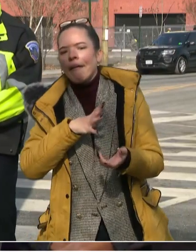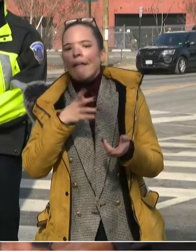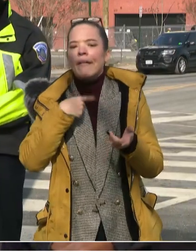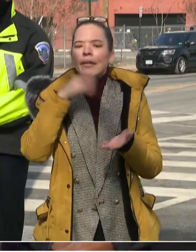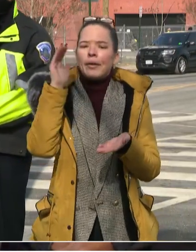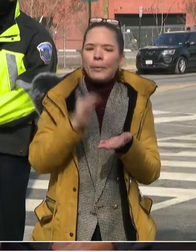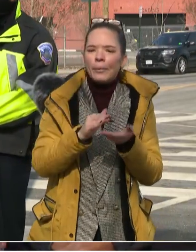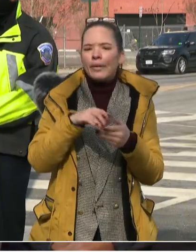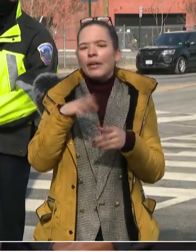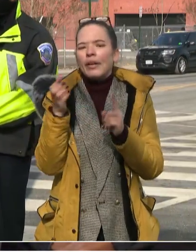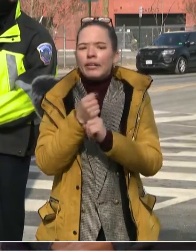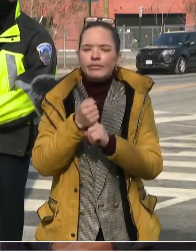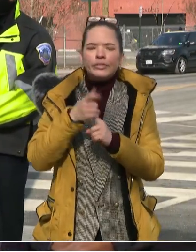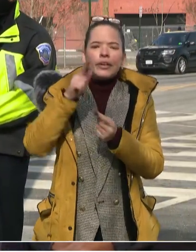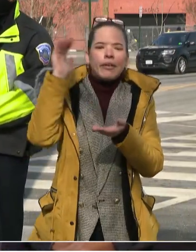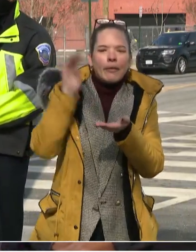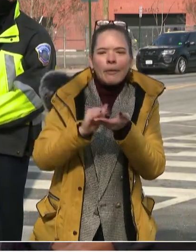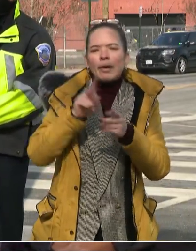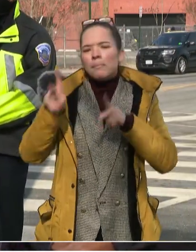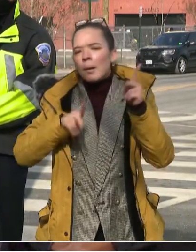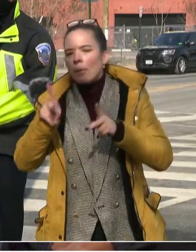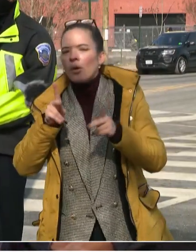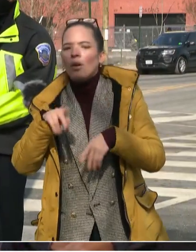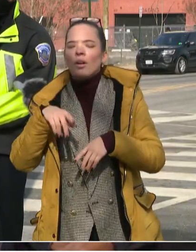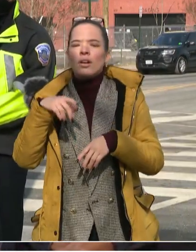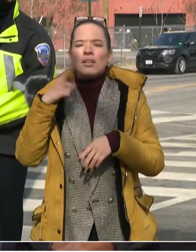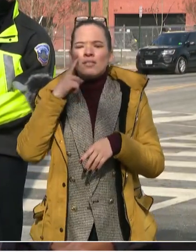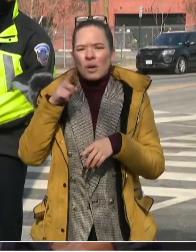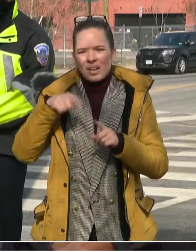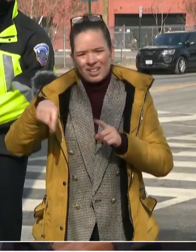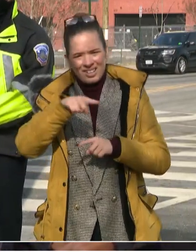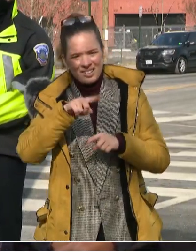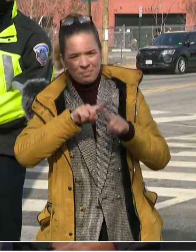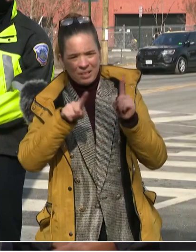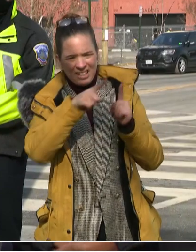all these things are going to get better. Well, we've arrested less people.